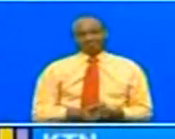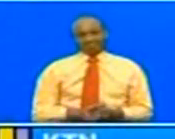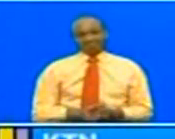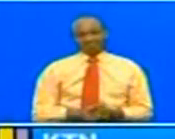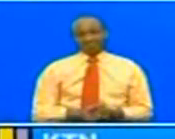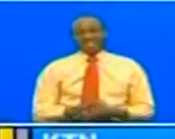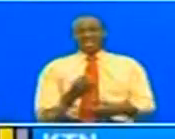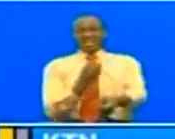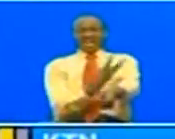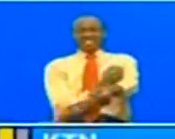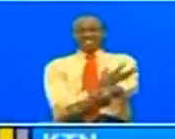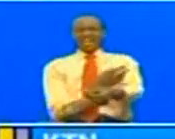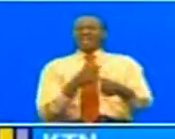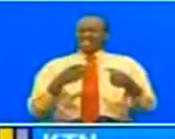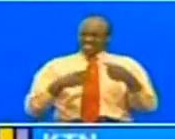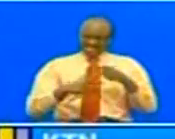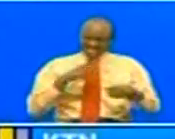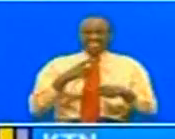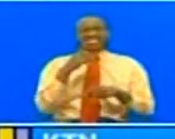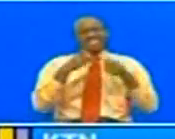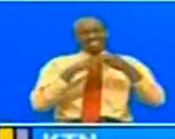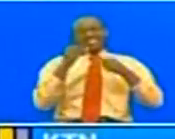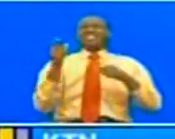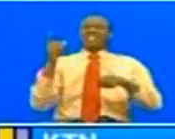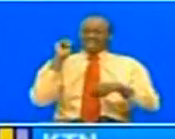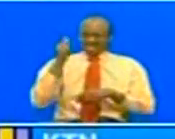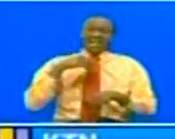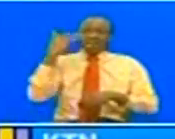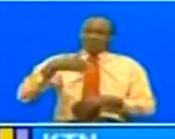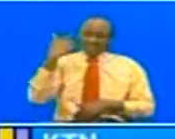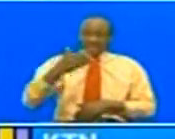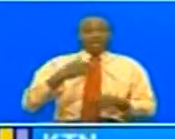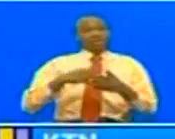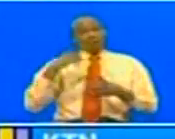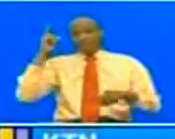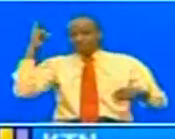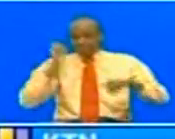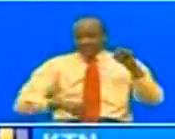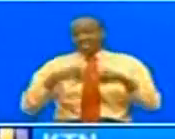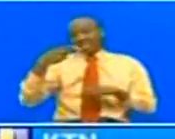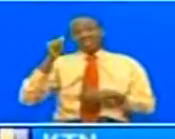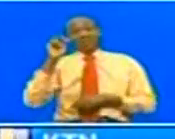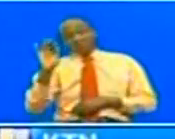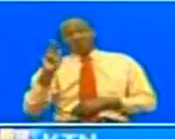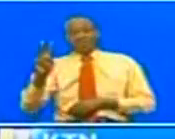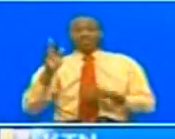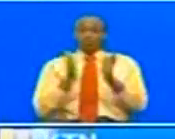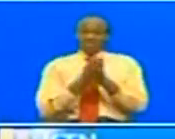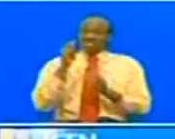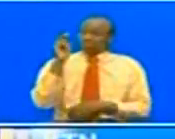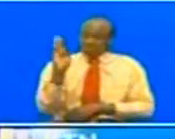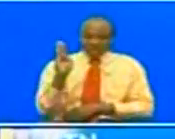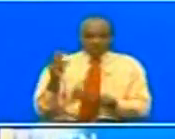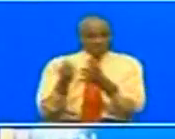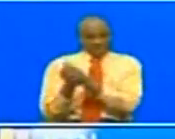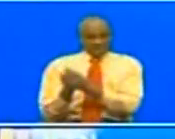Now, cancer is said to kill 60 Kenyans every day, killing more people than HIV, TB and malaria combined. The